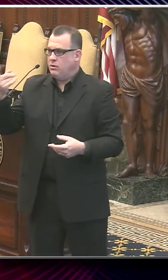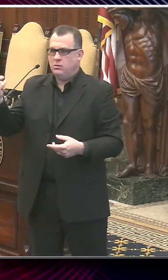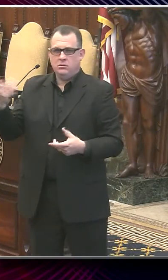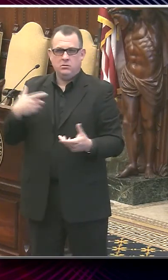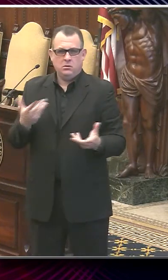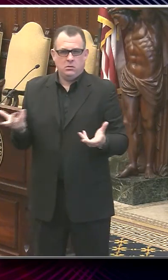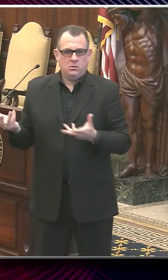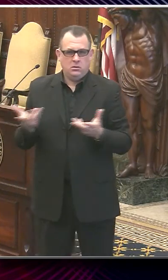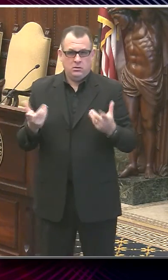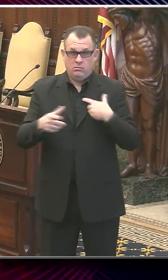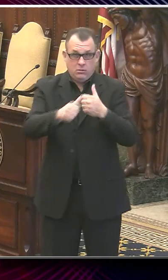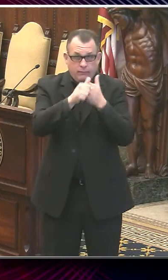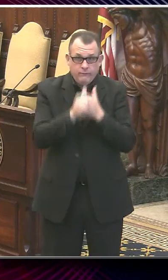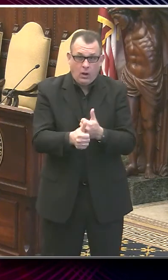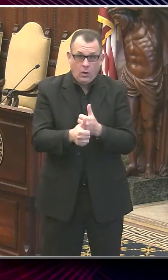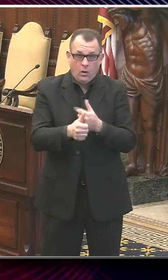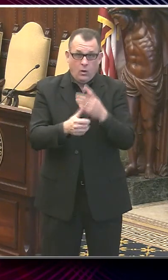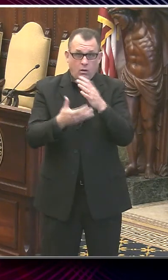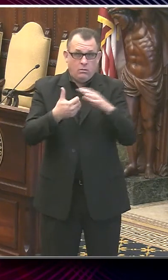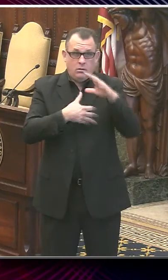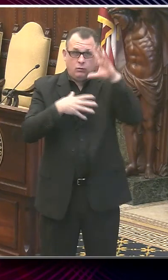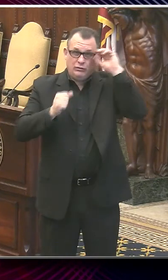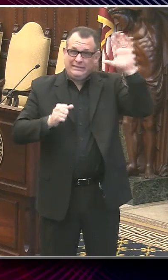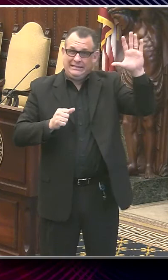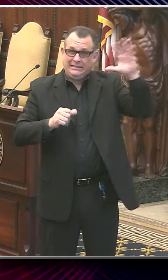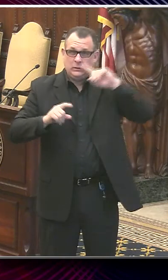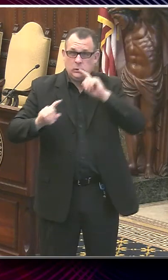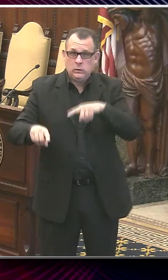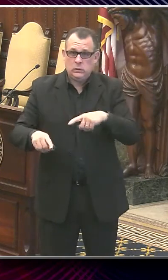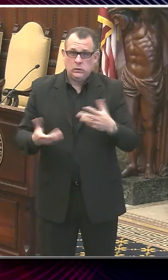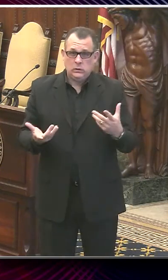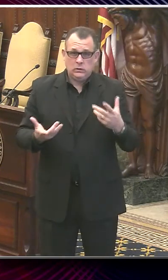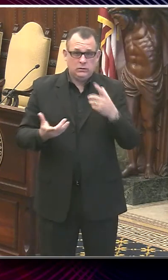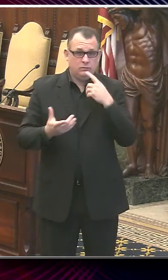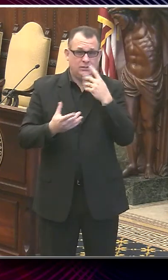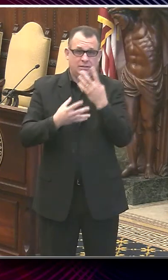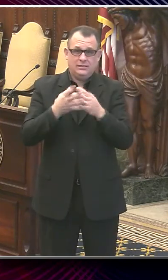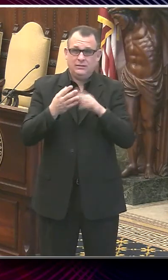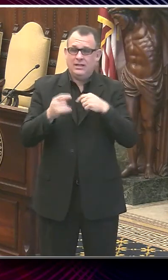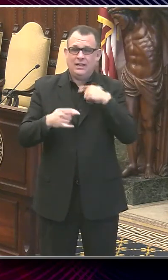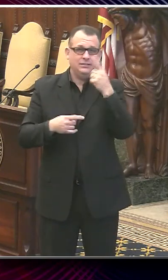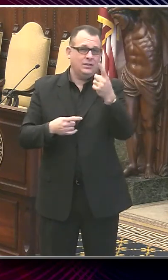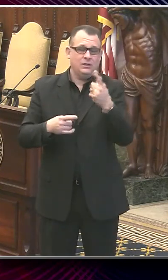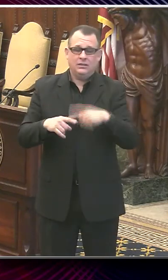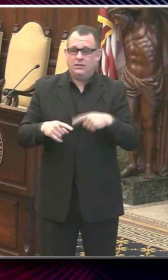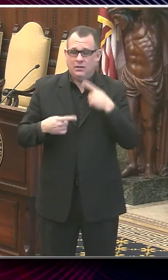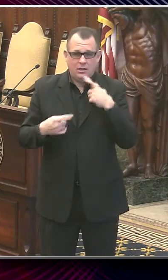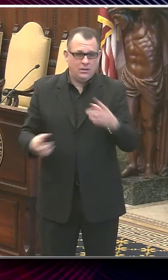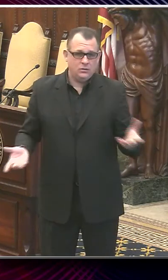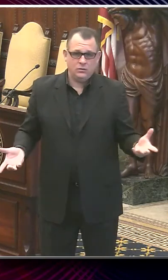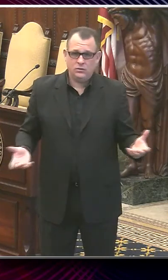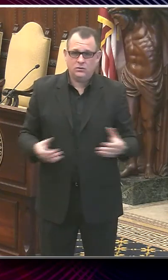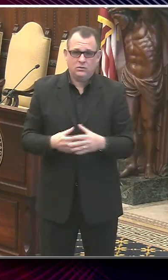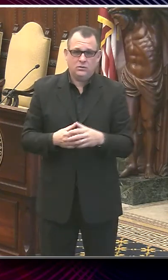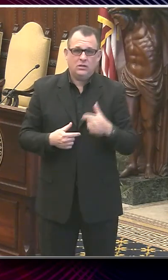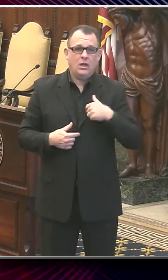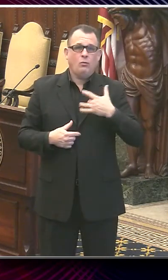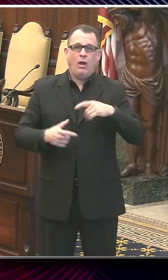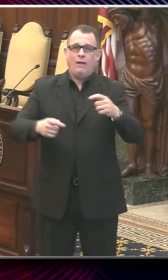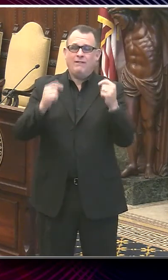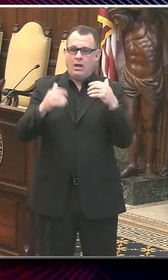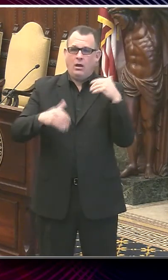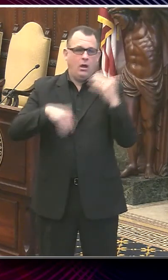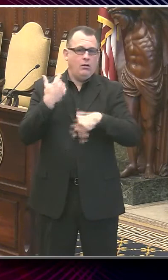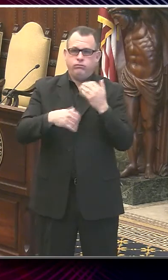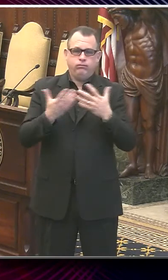Philadelphia? No, I can't announce a schedule today. As I said, I am reluctant to move too quickly to make all